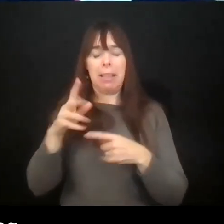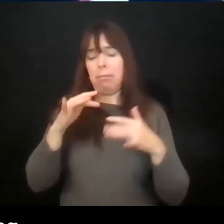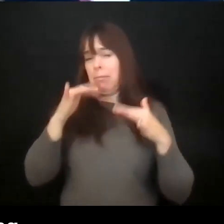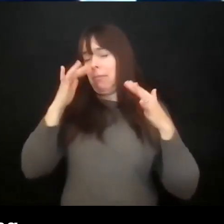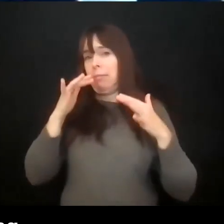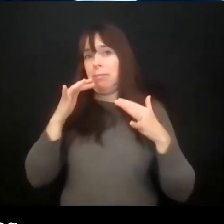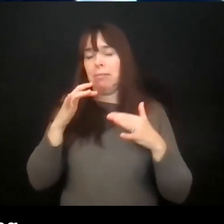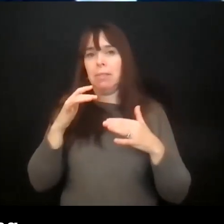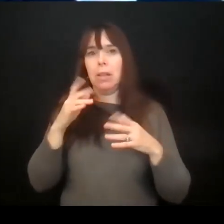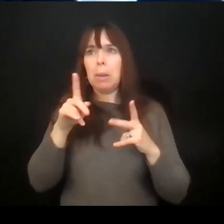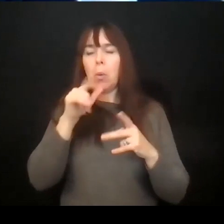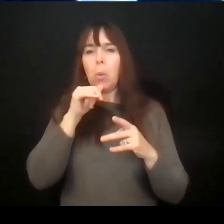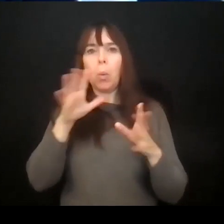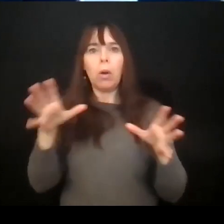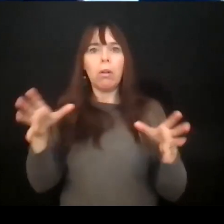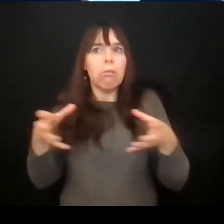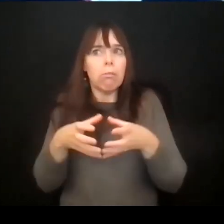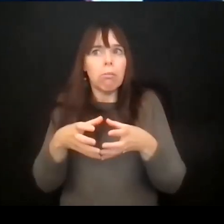are congregating